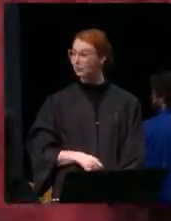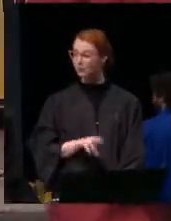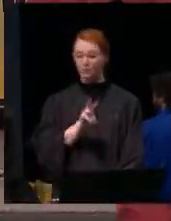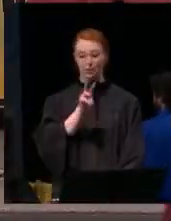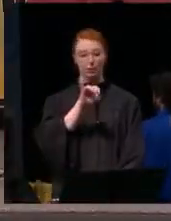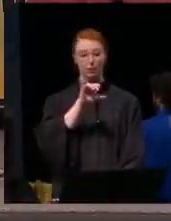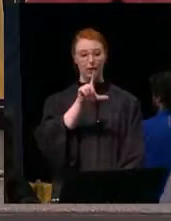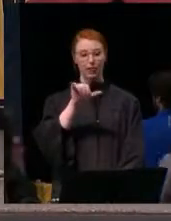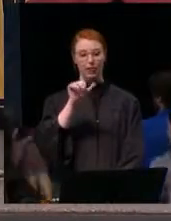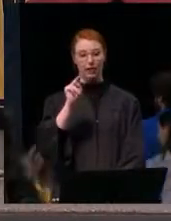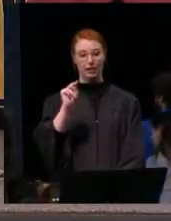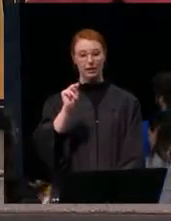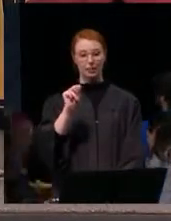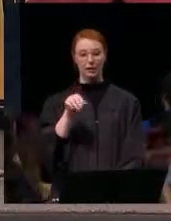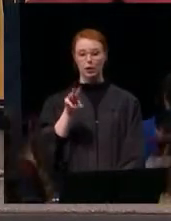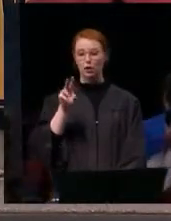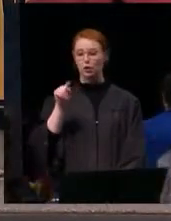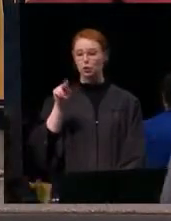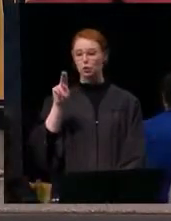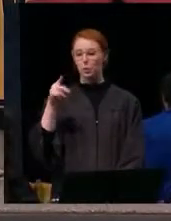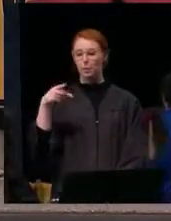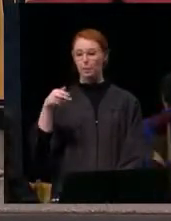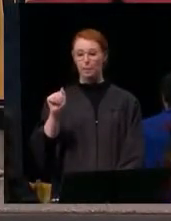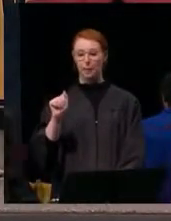William Tupa.